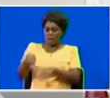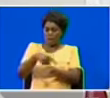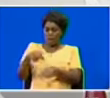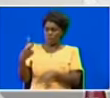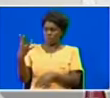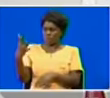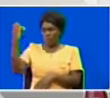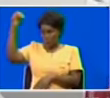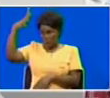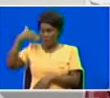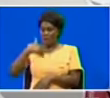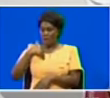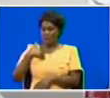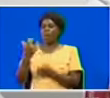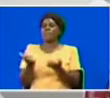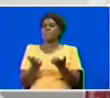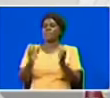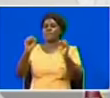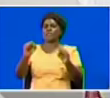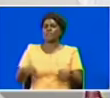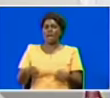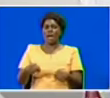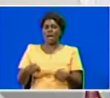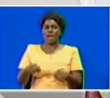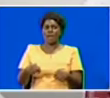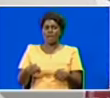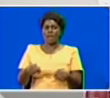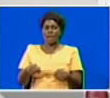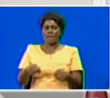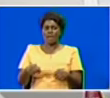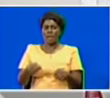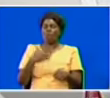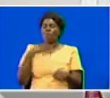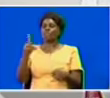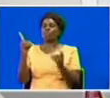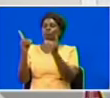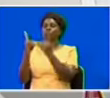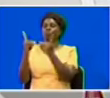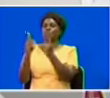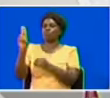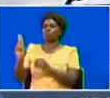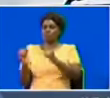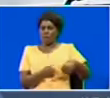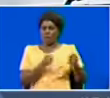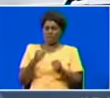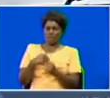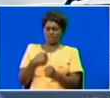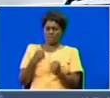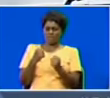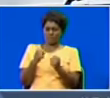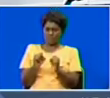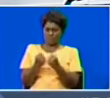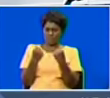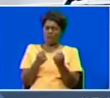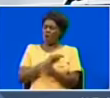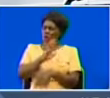lighting enough, people are going to shop at night. I would like you to go for a date at Uhuru Park and feel safe. I'd like that too. So Boni, all these things that you're